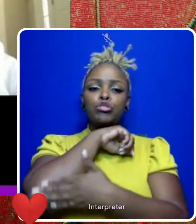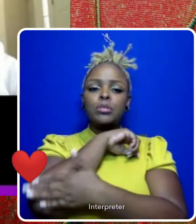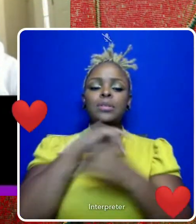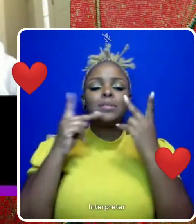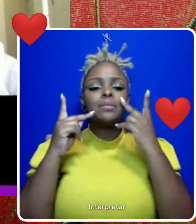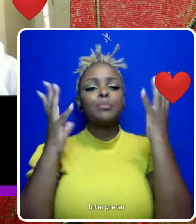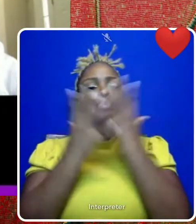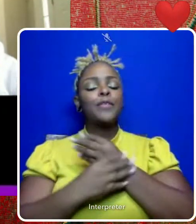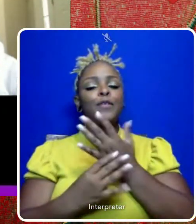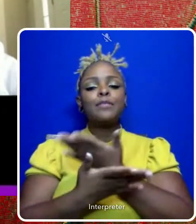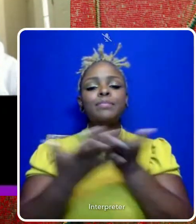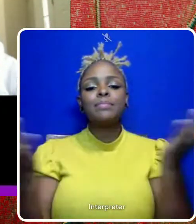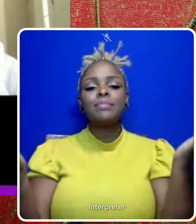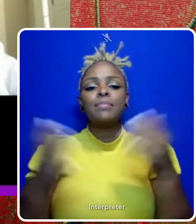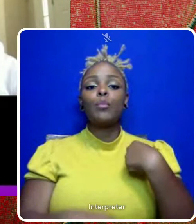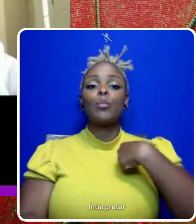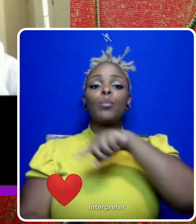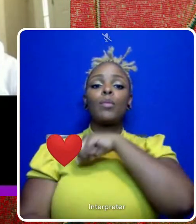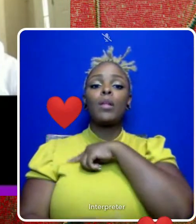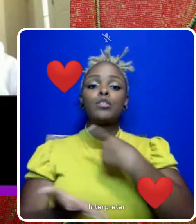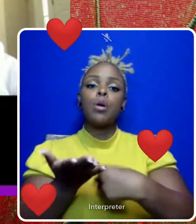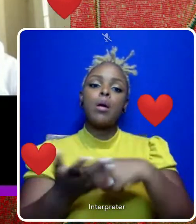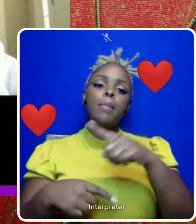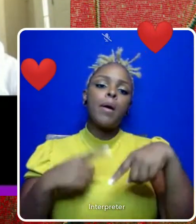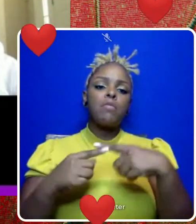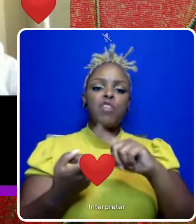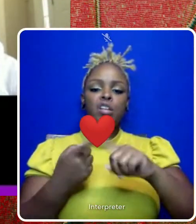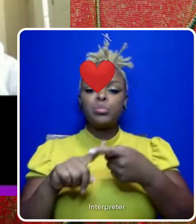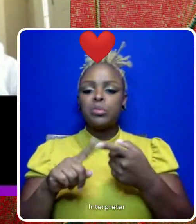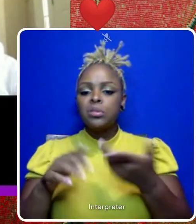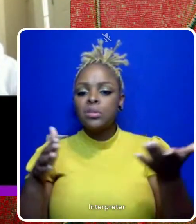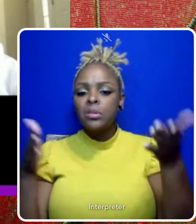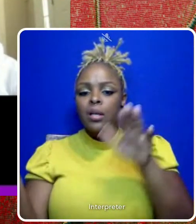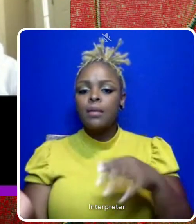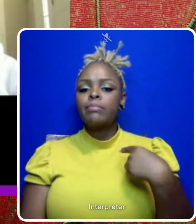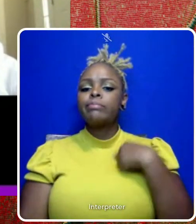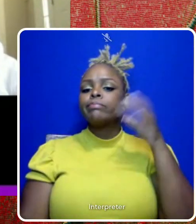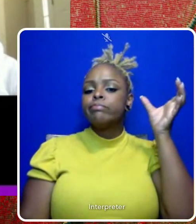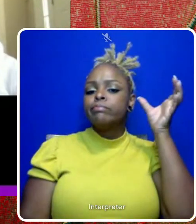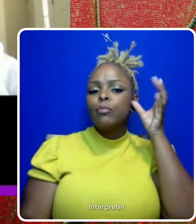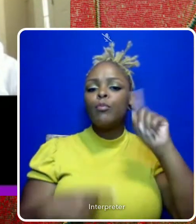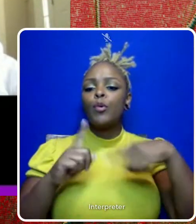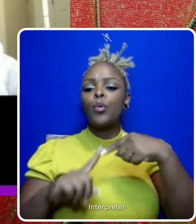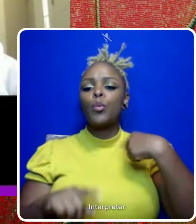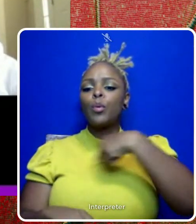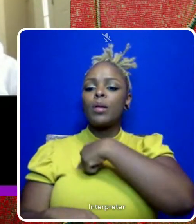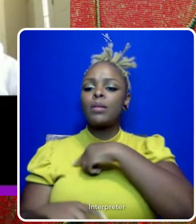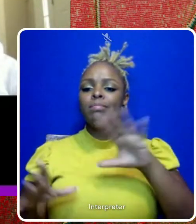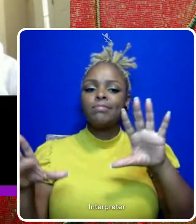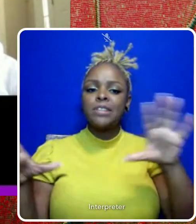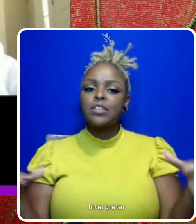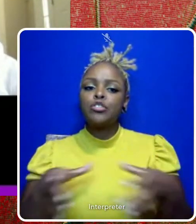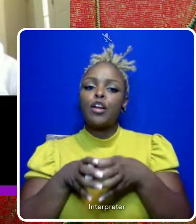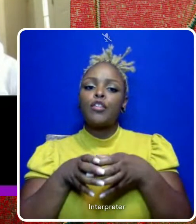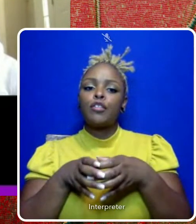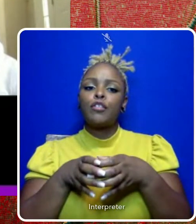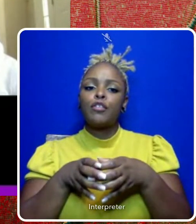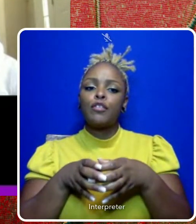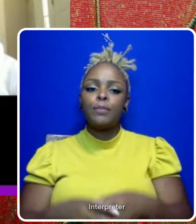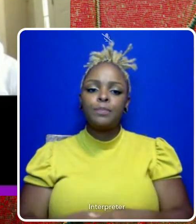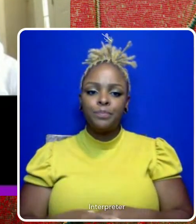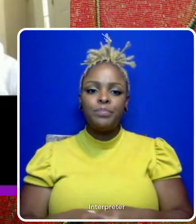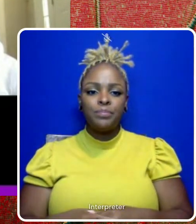dead friends. I'll listen. When we can be sad together. You deserve. To be selfish with your joy. To